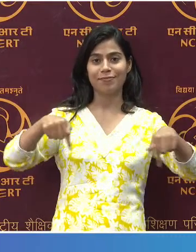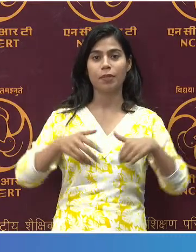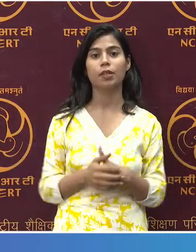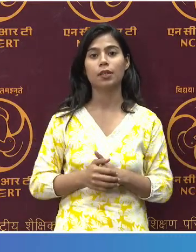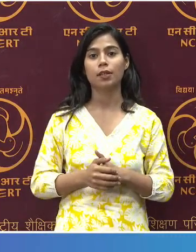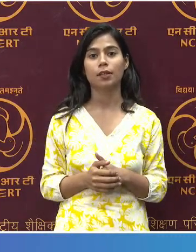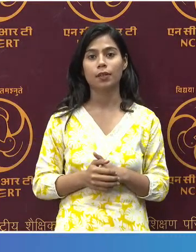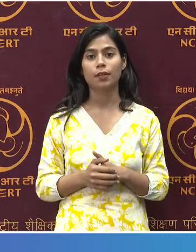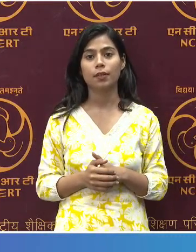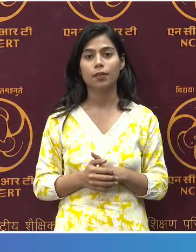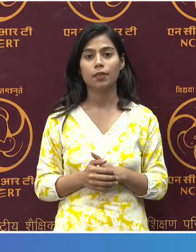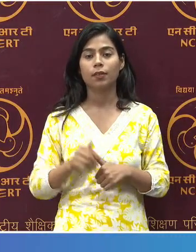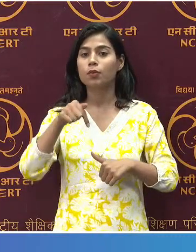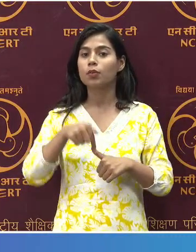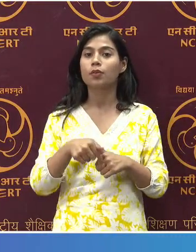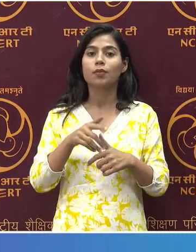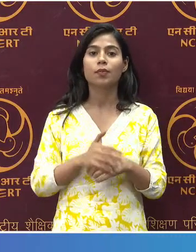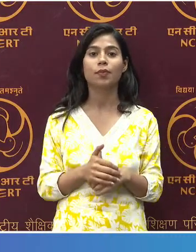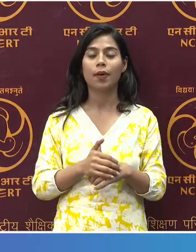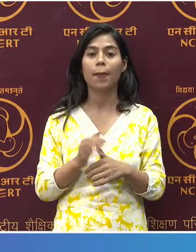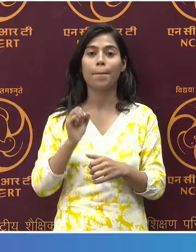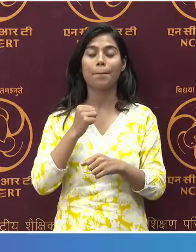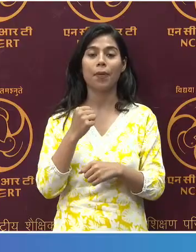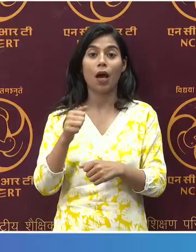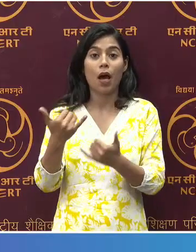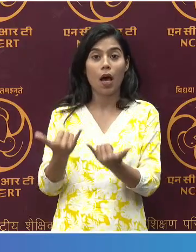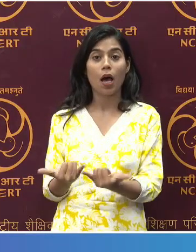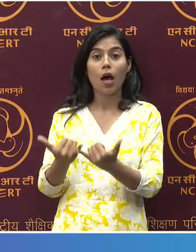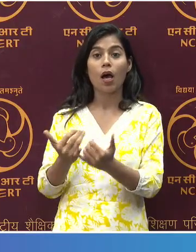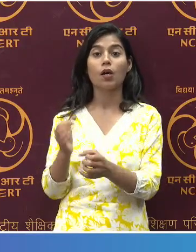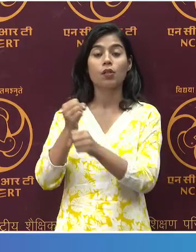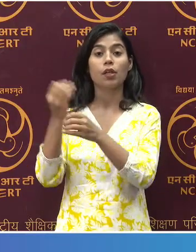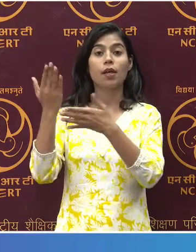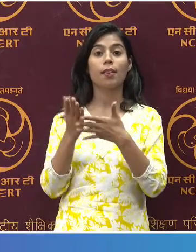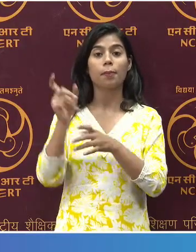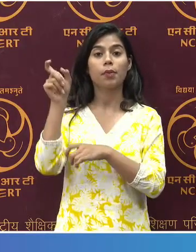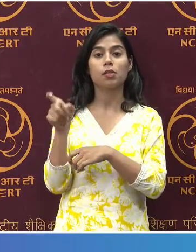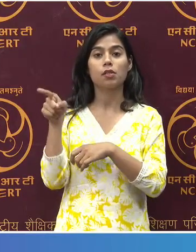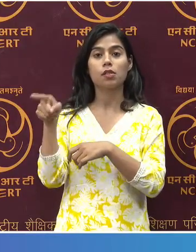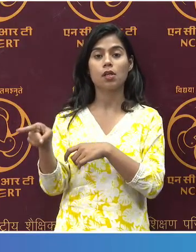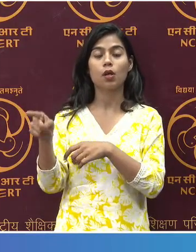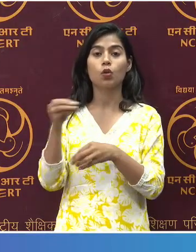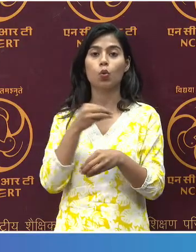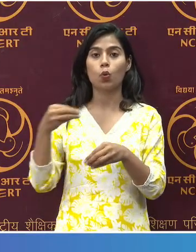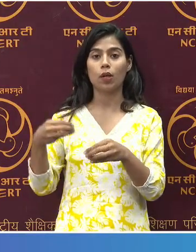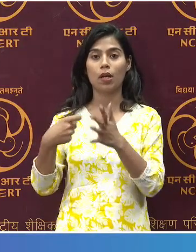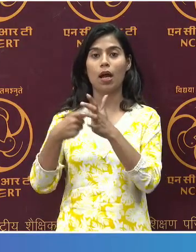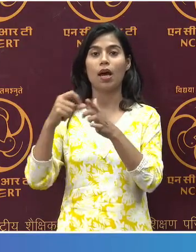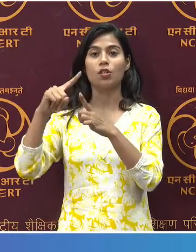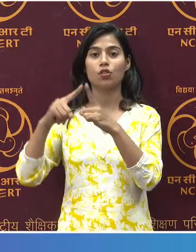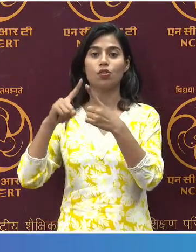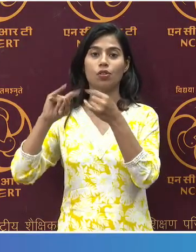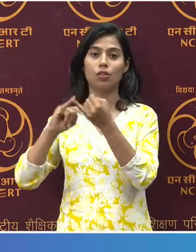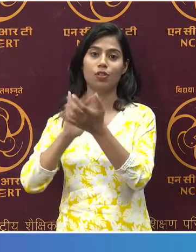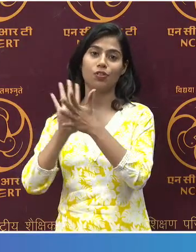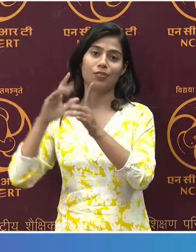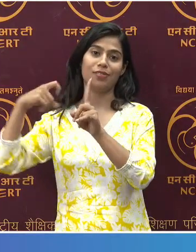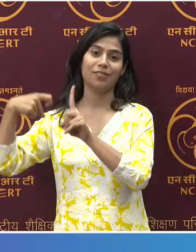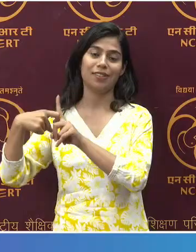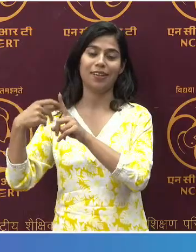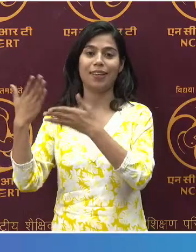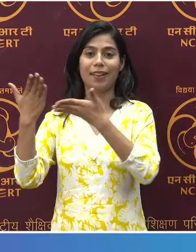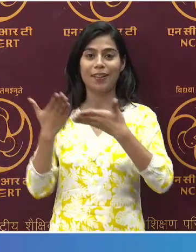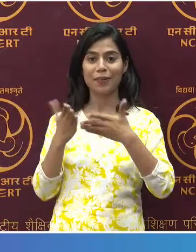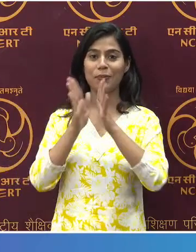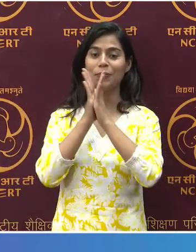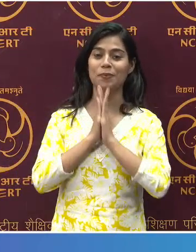us. And now it's time for me to welcome my guest for today. We are joined by Dr. Rajesh K. Sharma. Sir, namaskar and a very warm welcome.